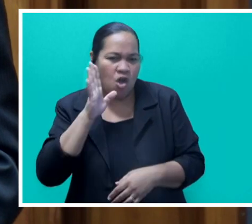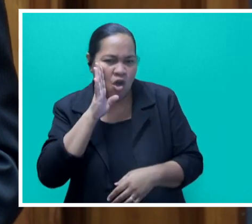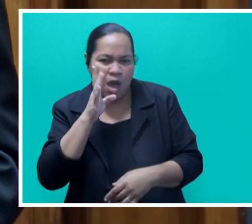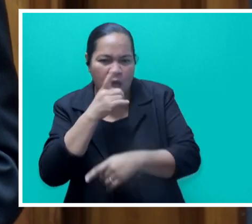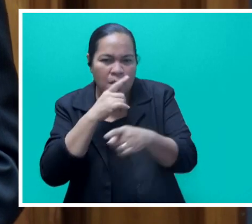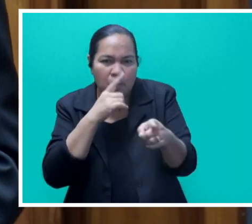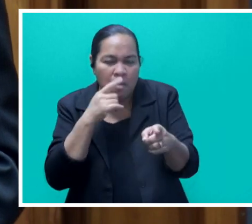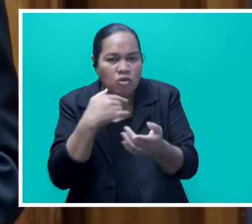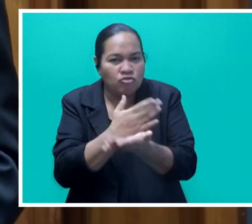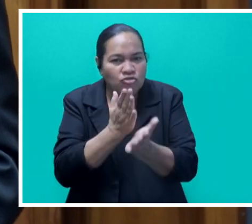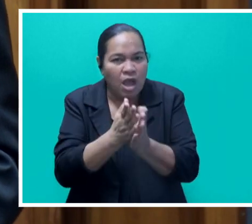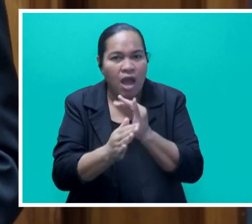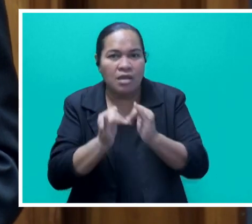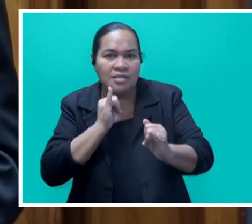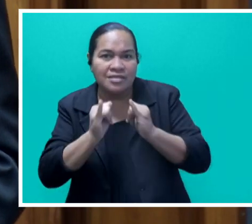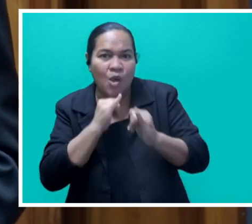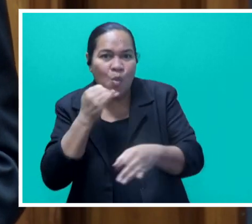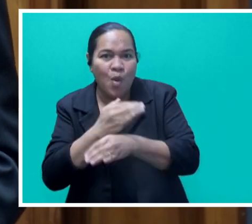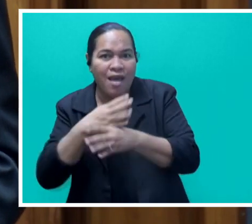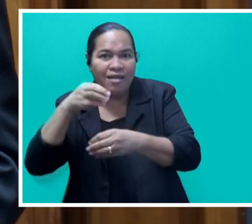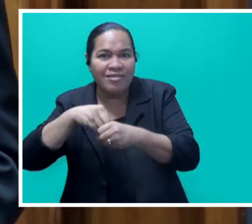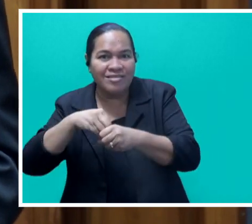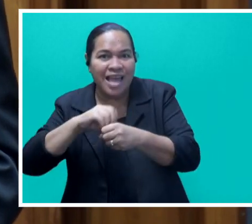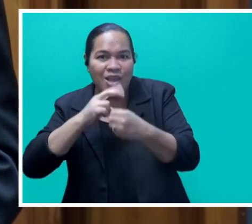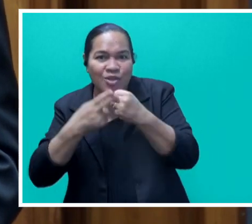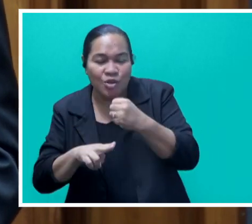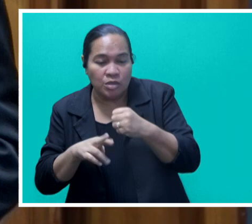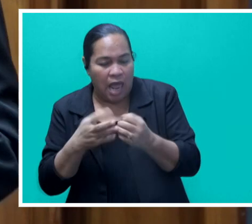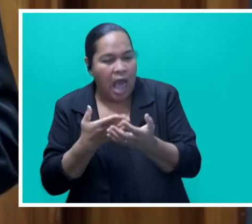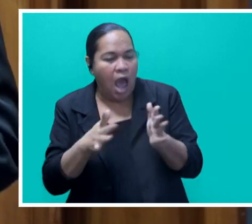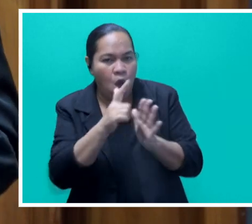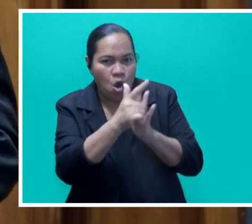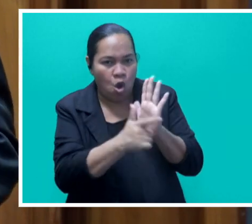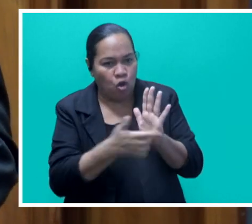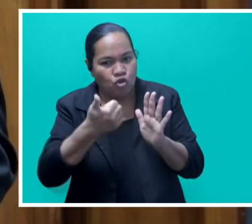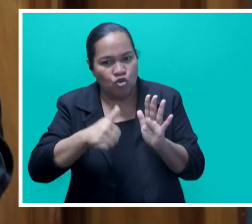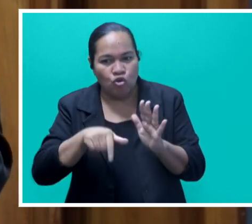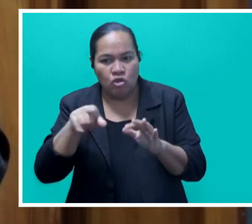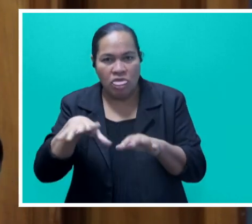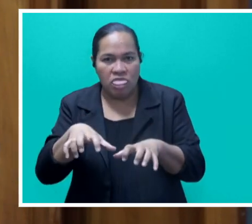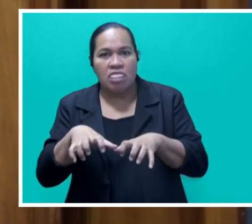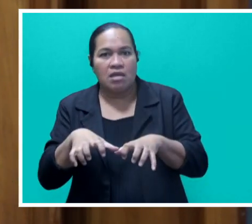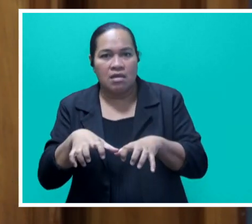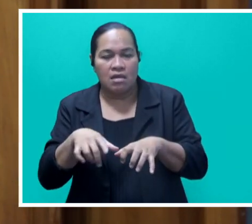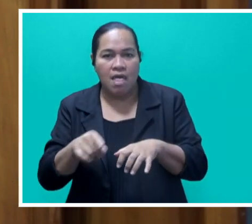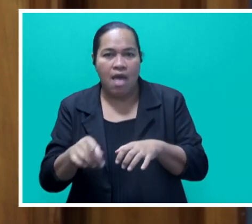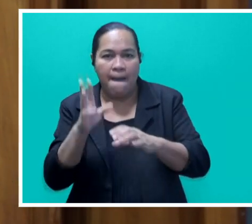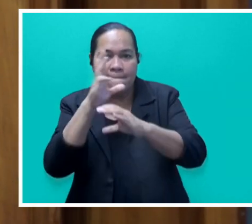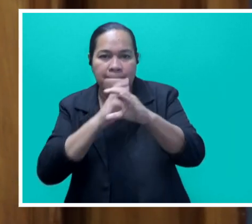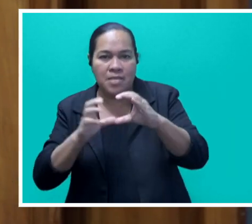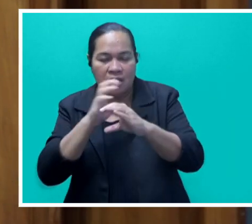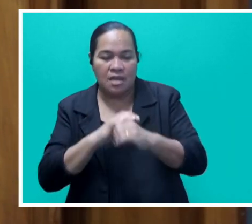trauma experienced by journalists and the way this law has been used to paralyze the media. Like in